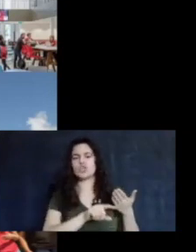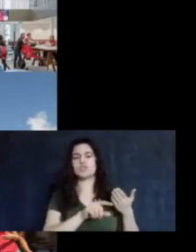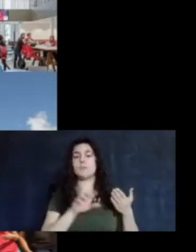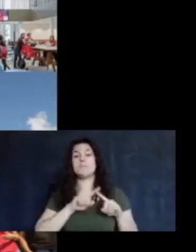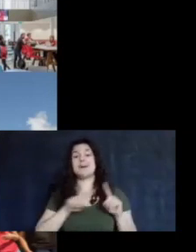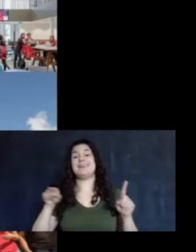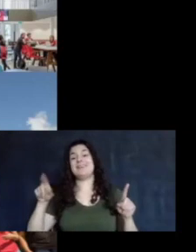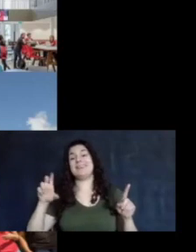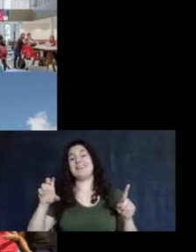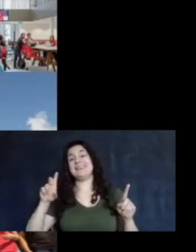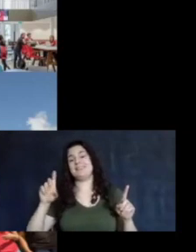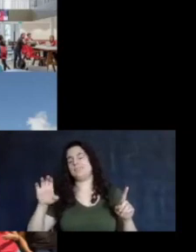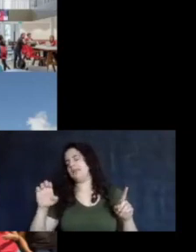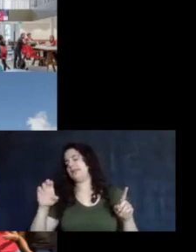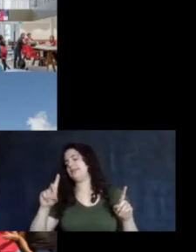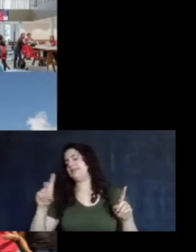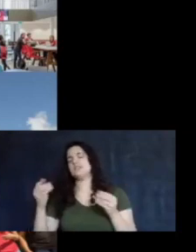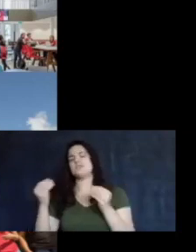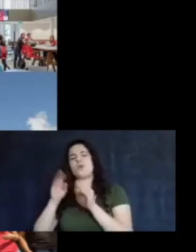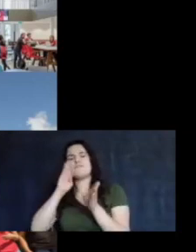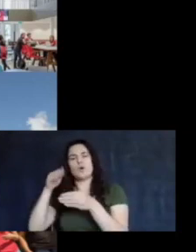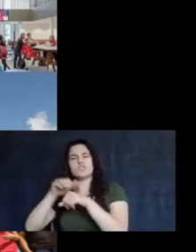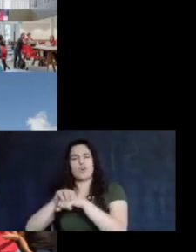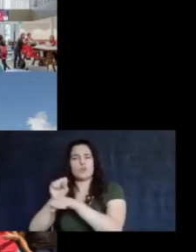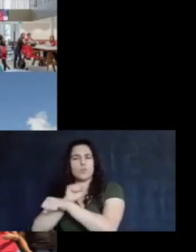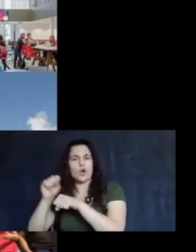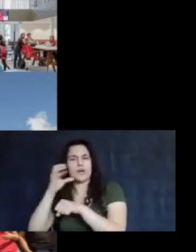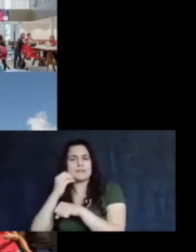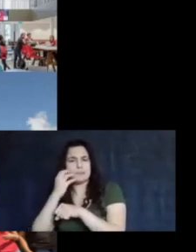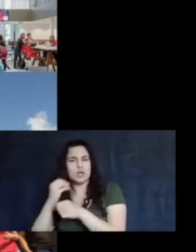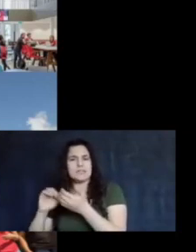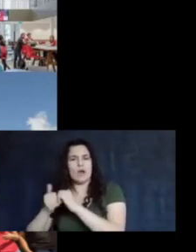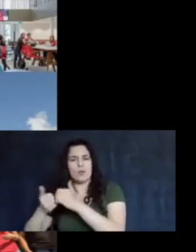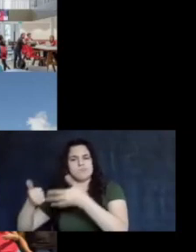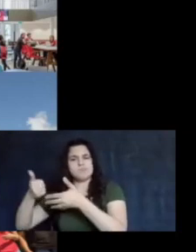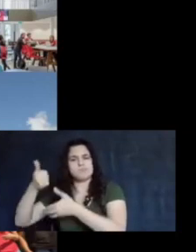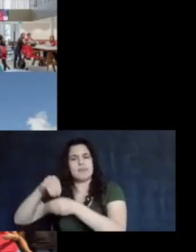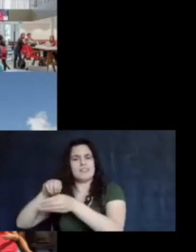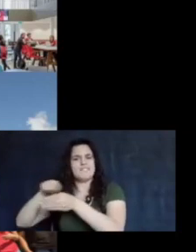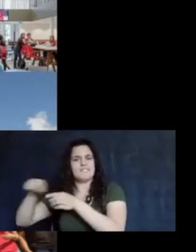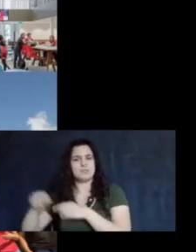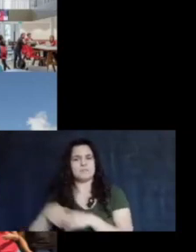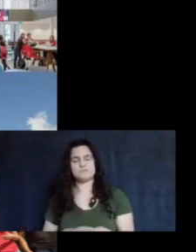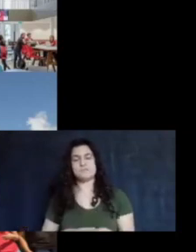is practitioner-based. Okay, yeah, I actually get that question a lot.